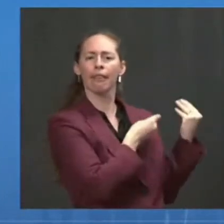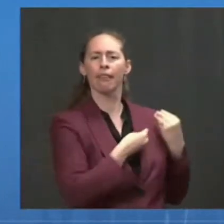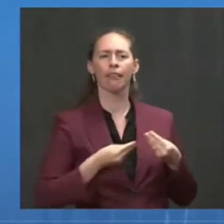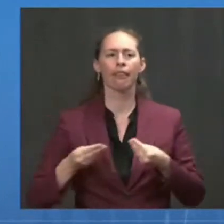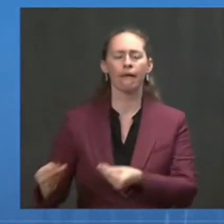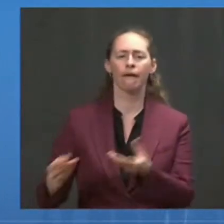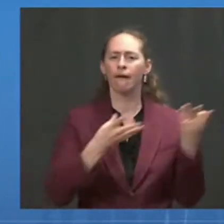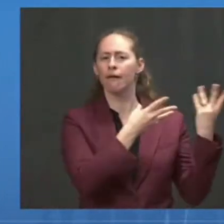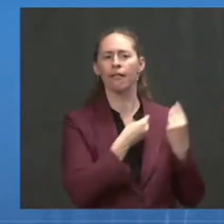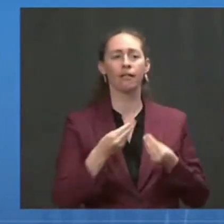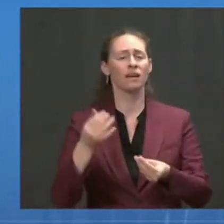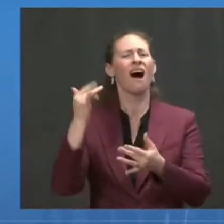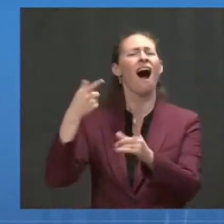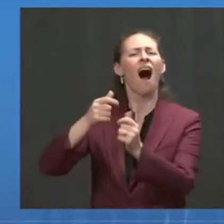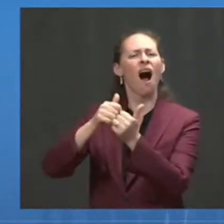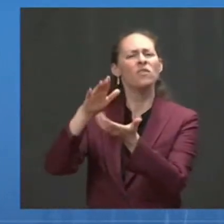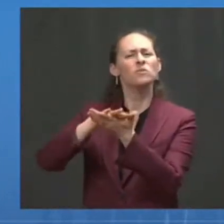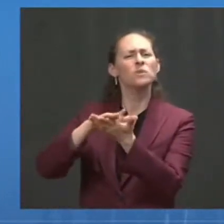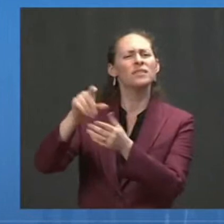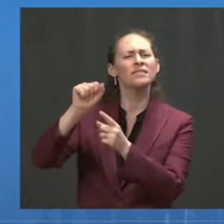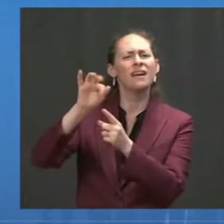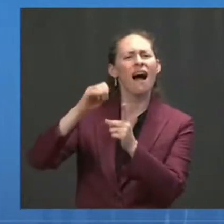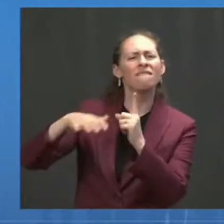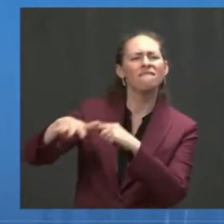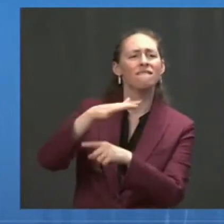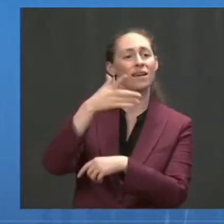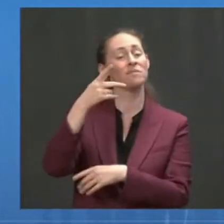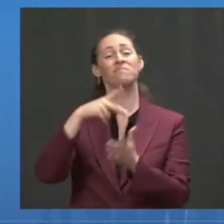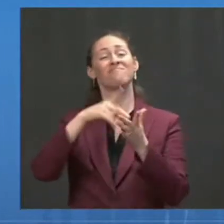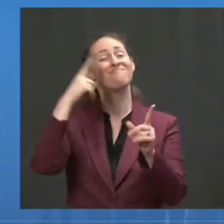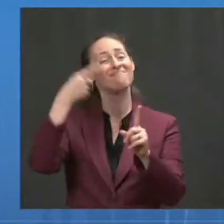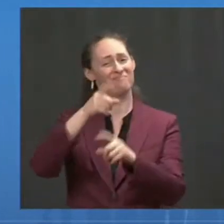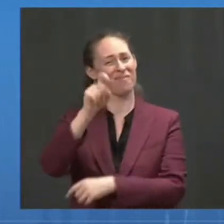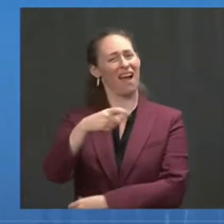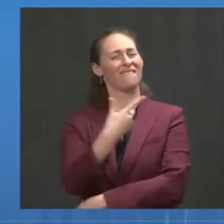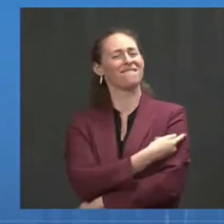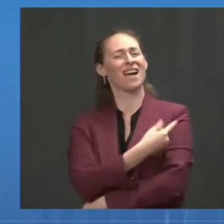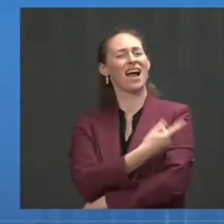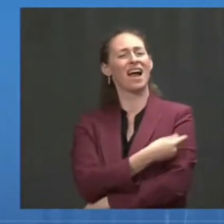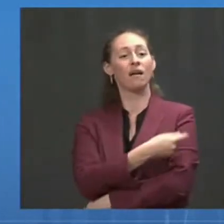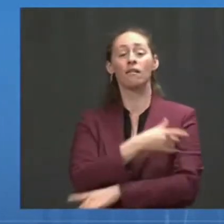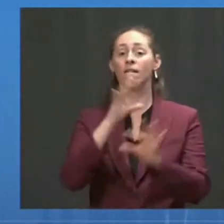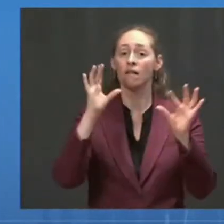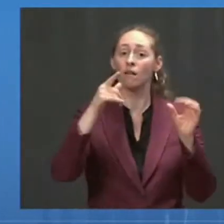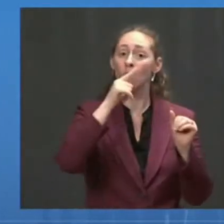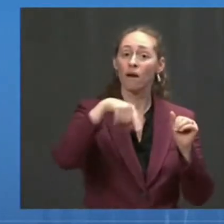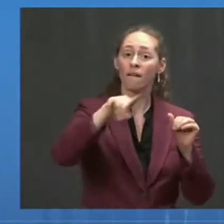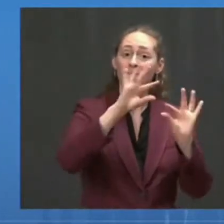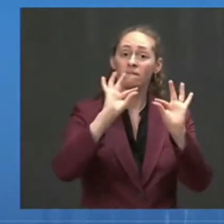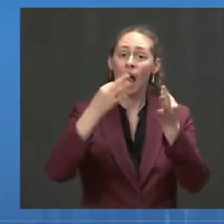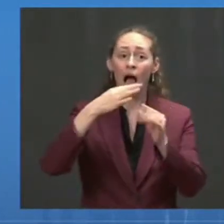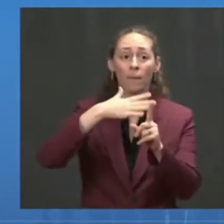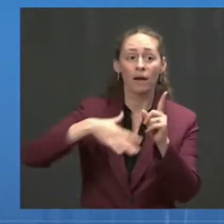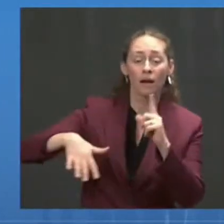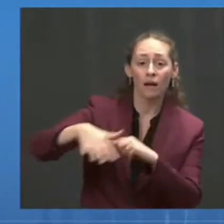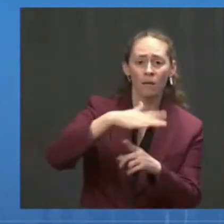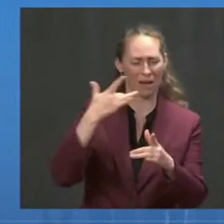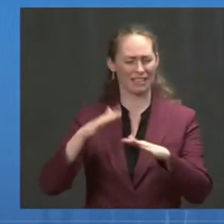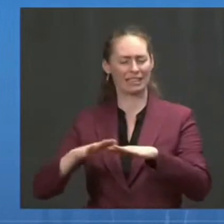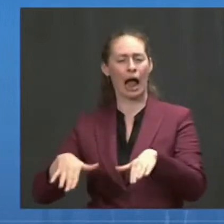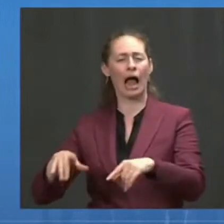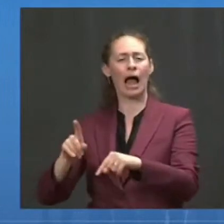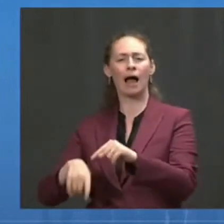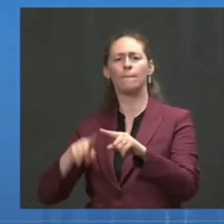it, is to vaccinate everyone who can be vaccinated, vaccinate family members if children cannot yet be vaccinated, and then to